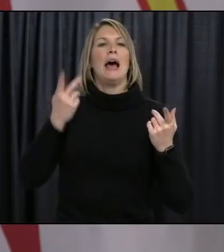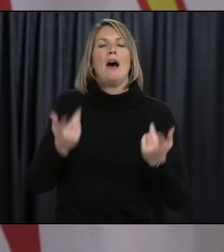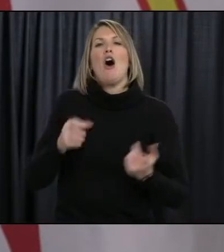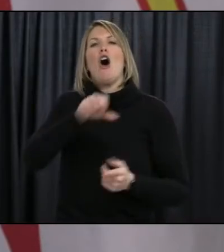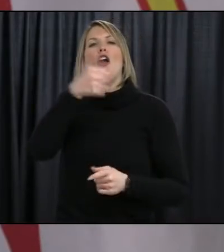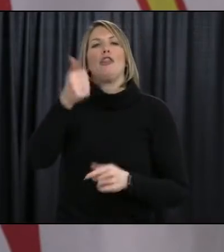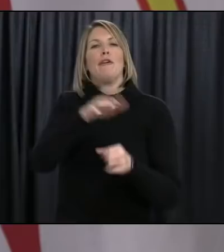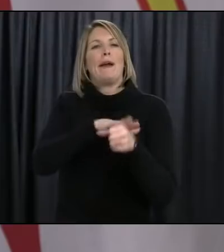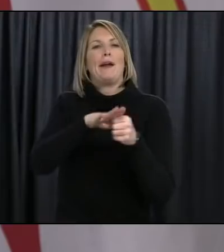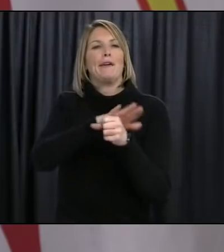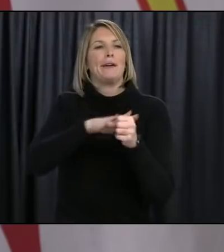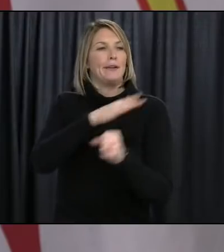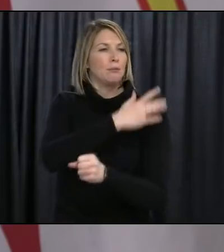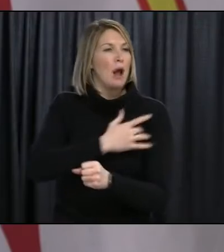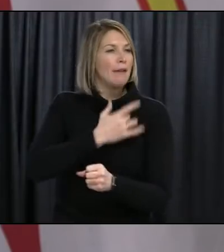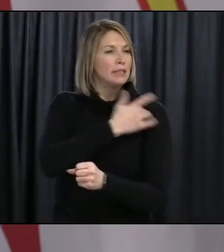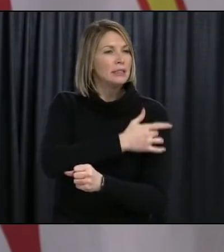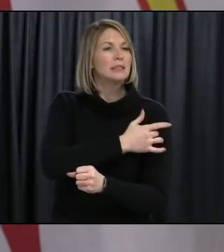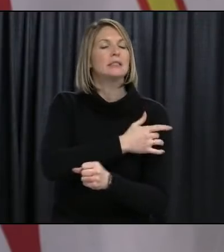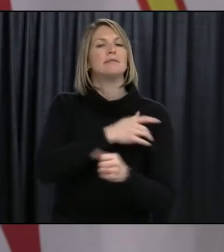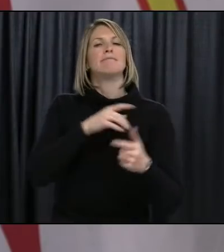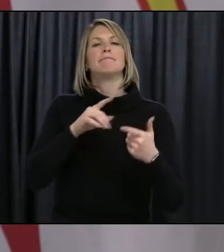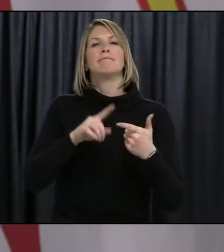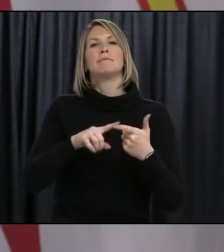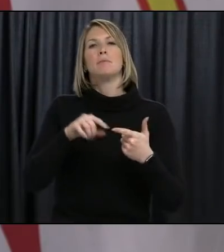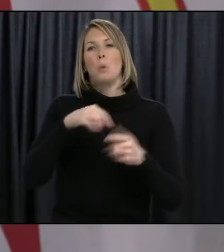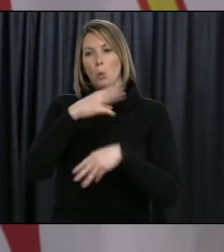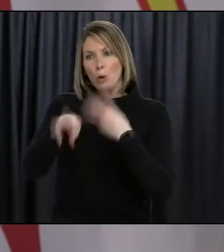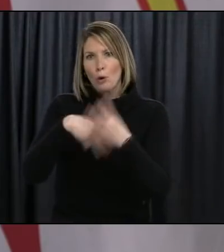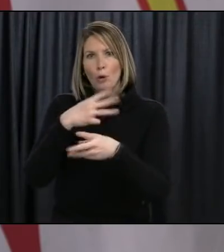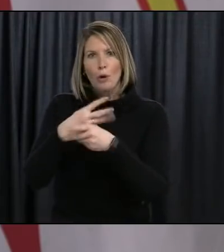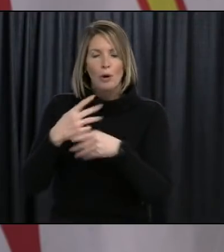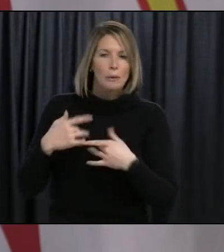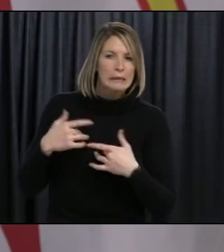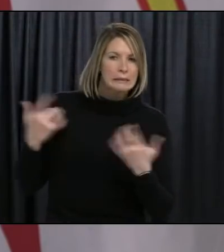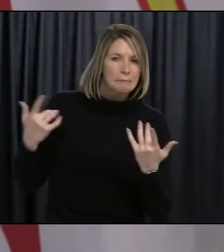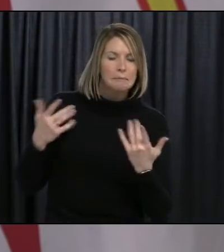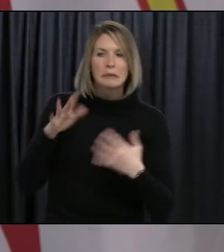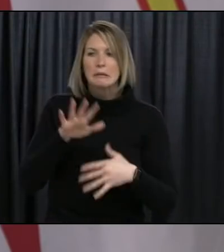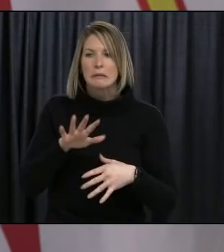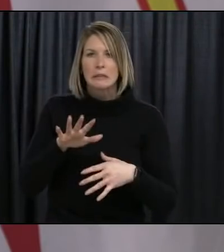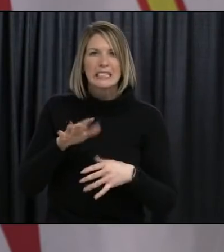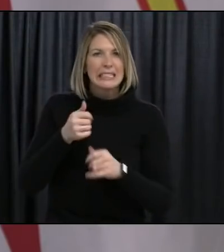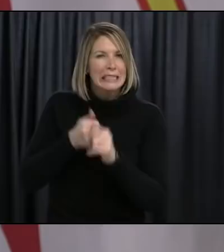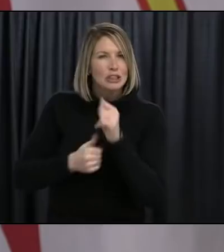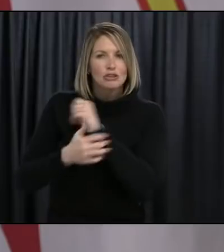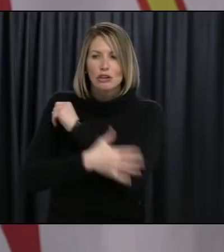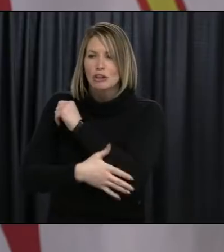elsewhere in the country and around the world, really, with regard to COVID-19 transmission. And